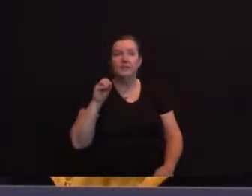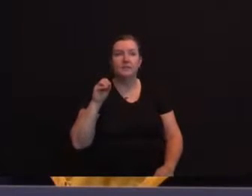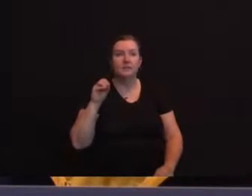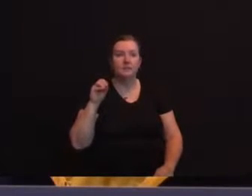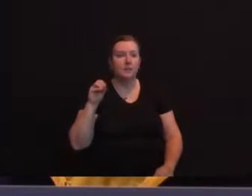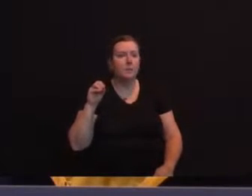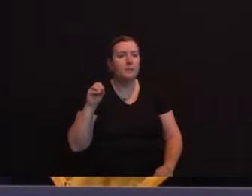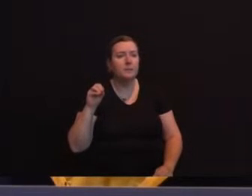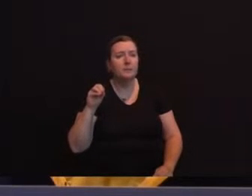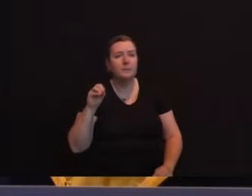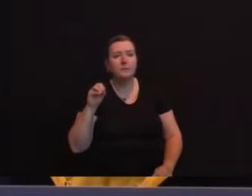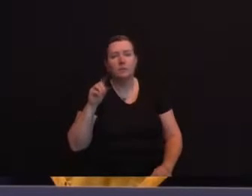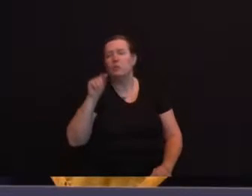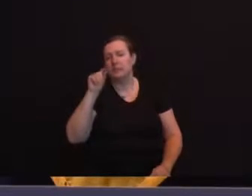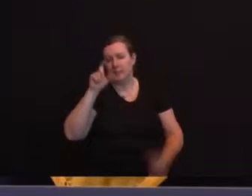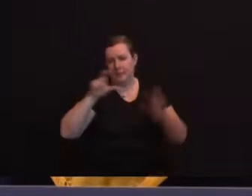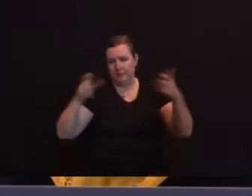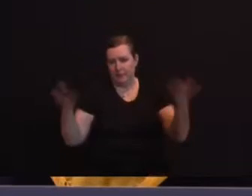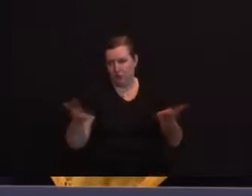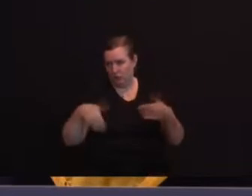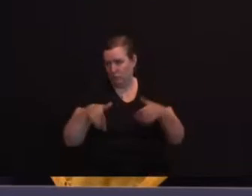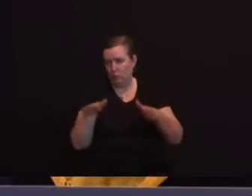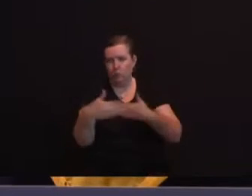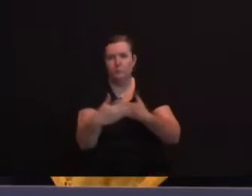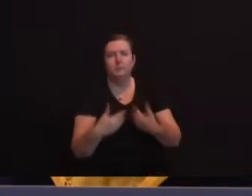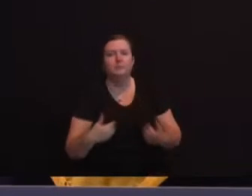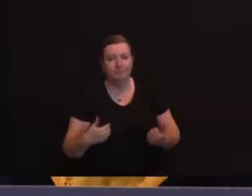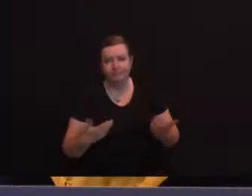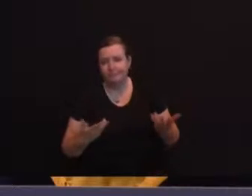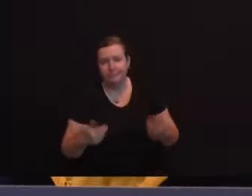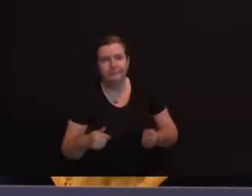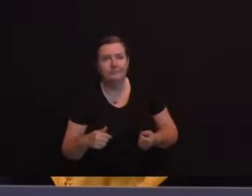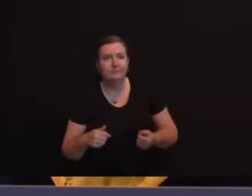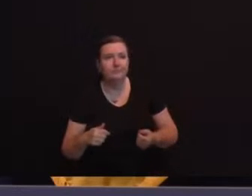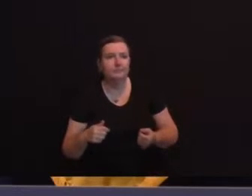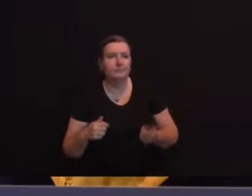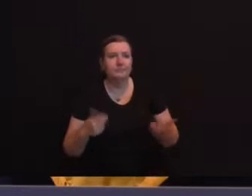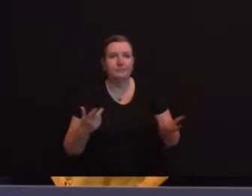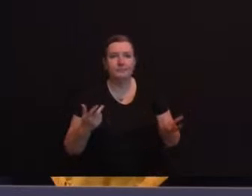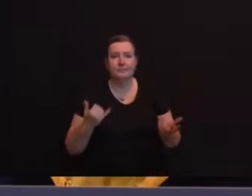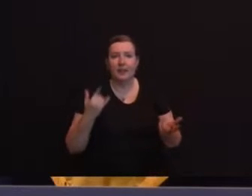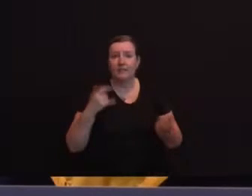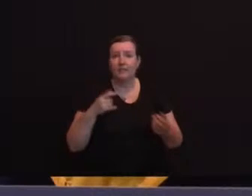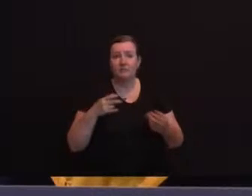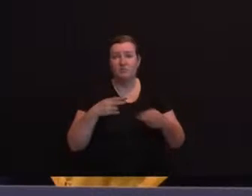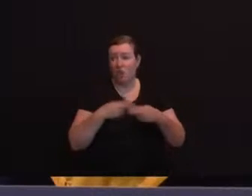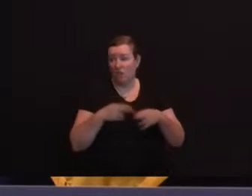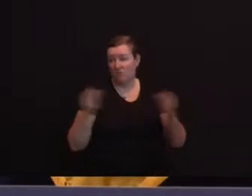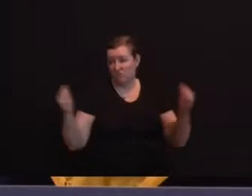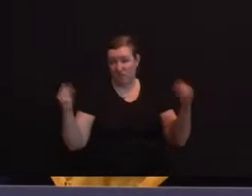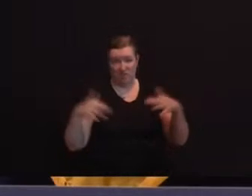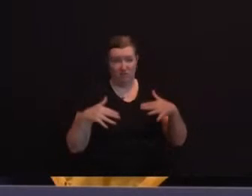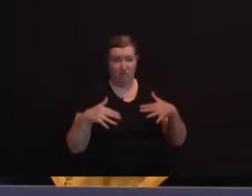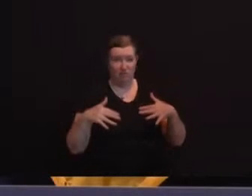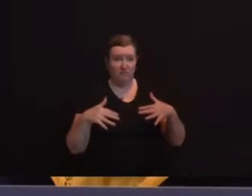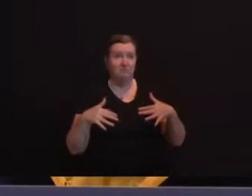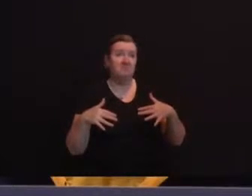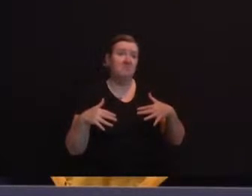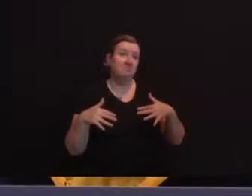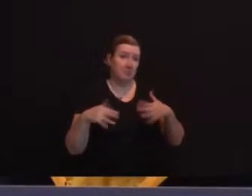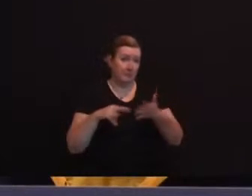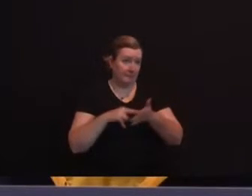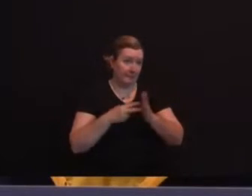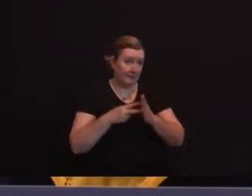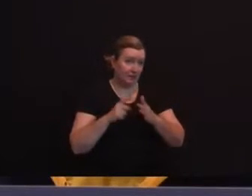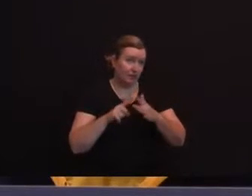want to think about whether or not this is deemed to be a gathering as of tomorrow, and seriously think through whether or not we want to be, even if we're in the